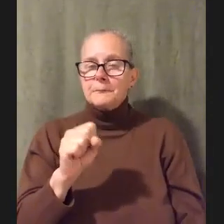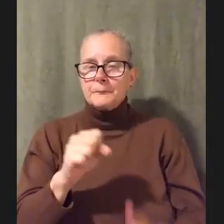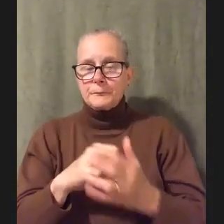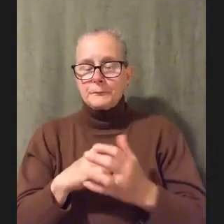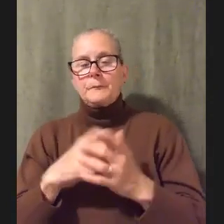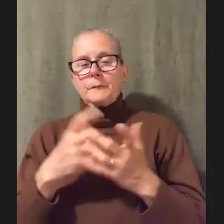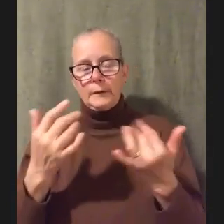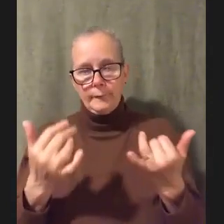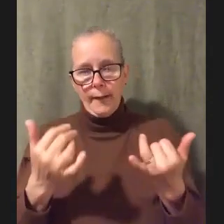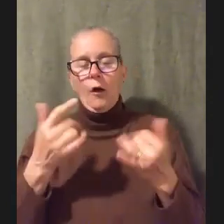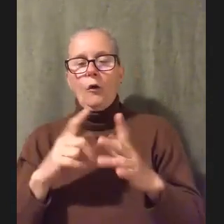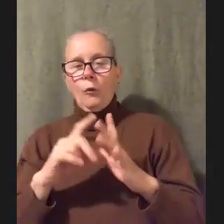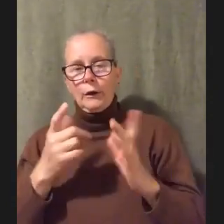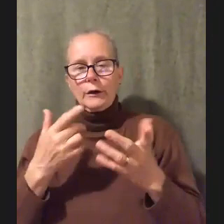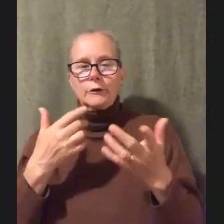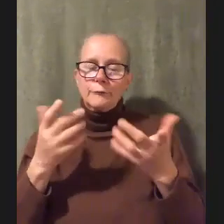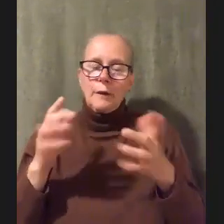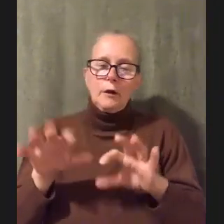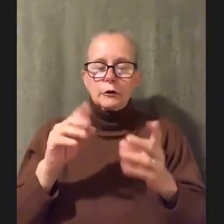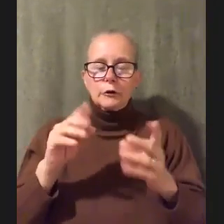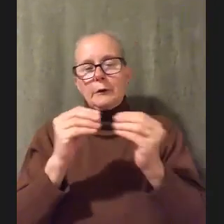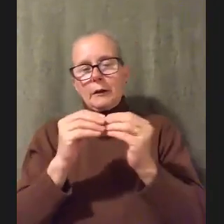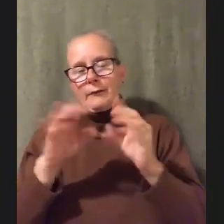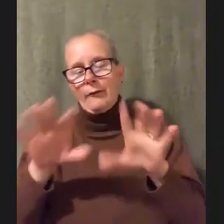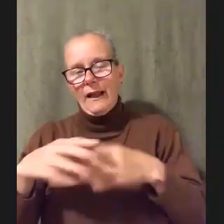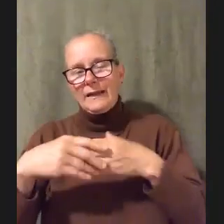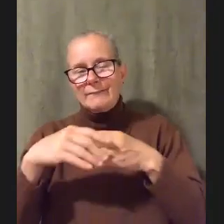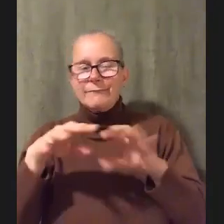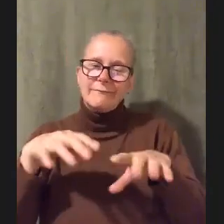to a soft closure. We started